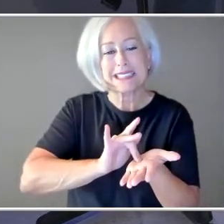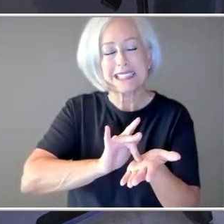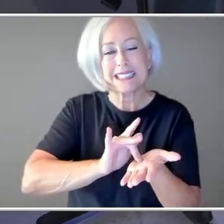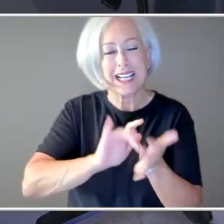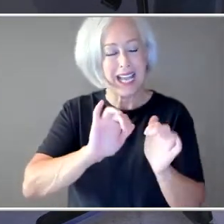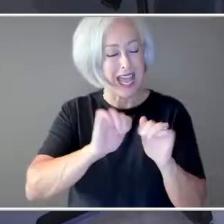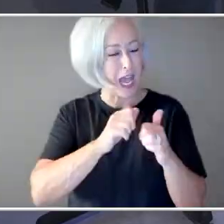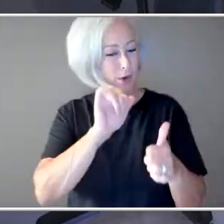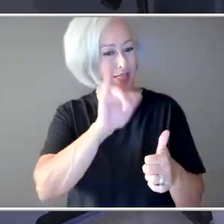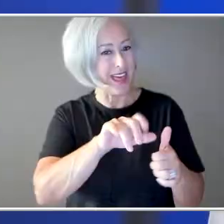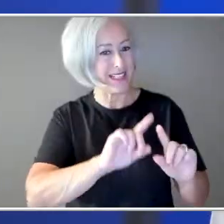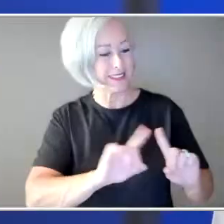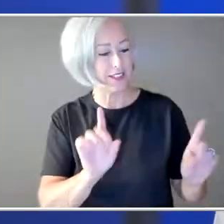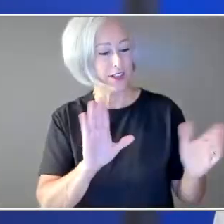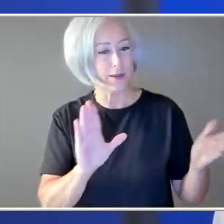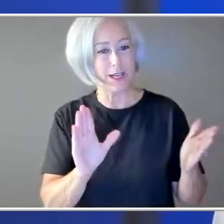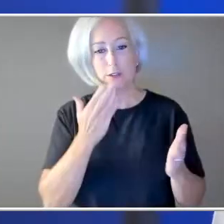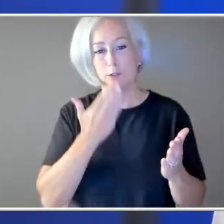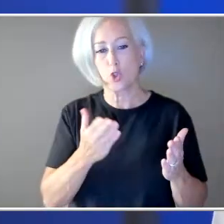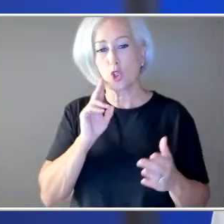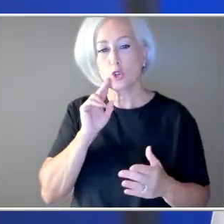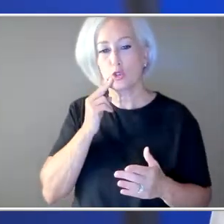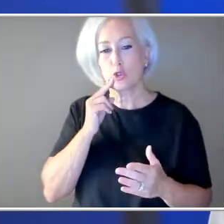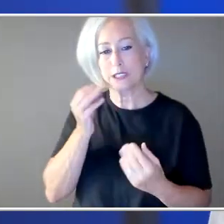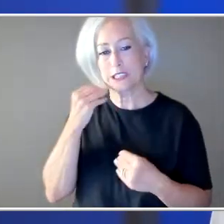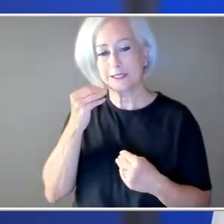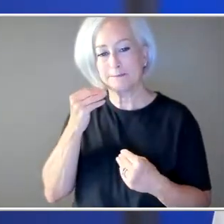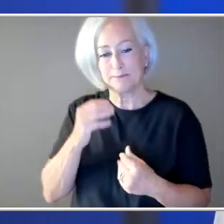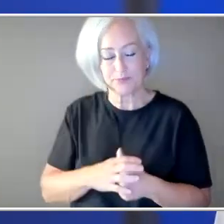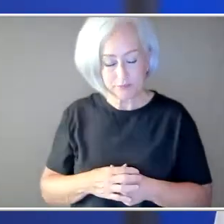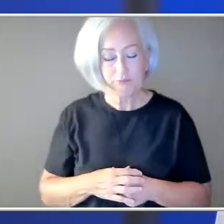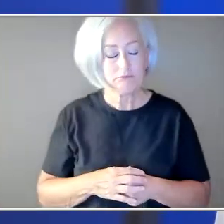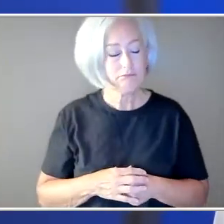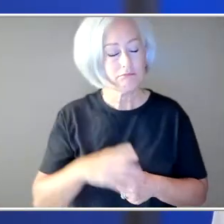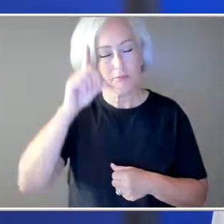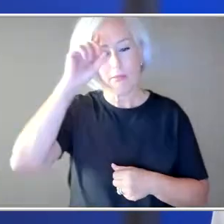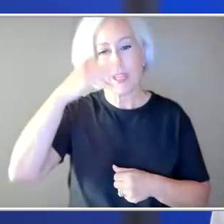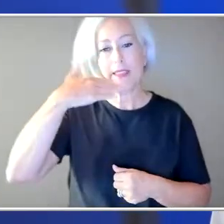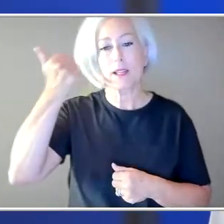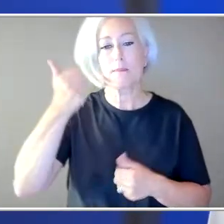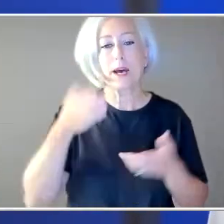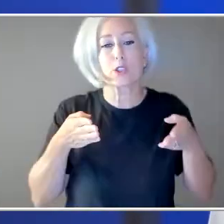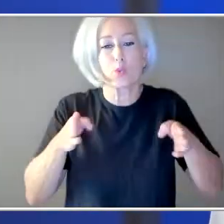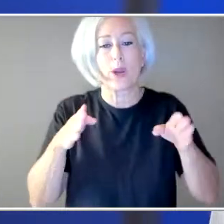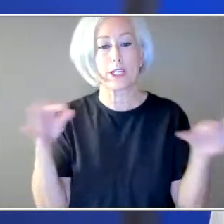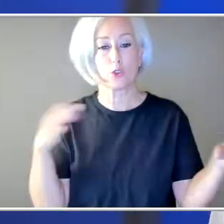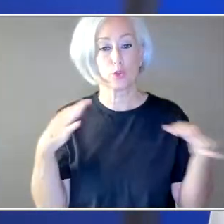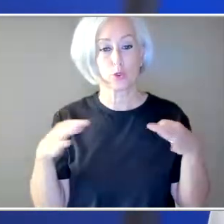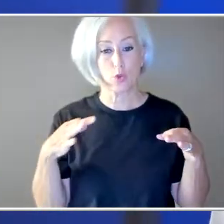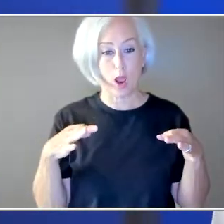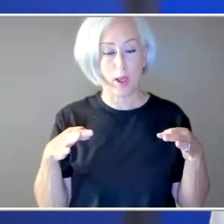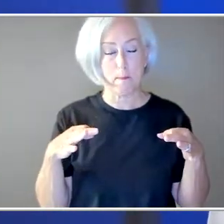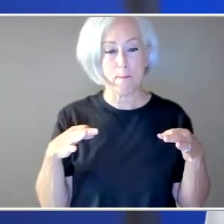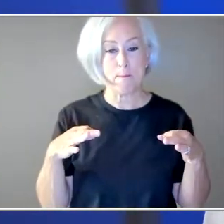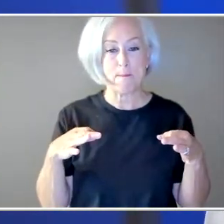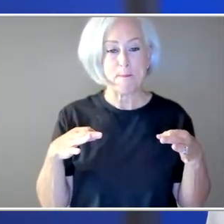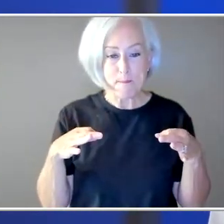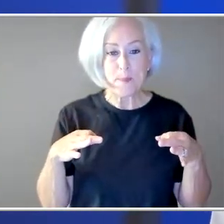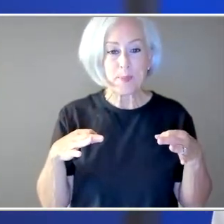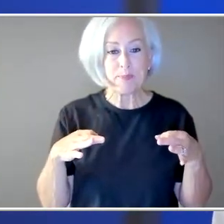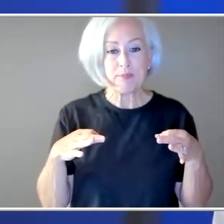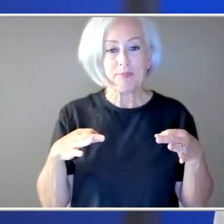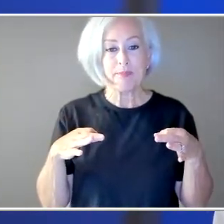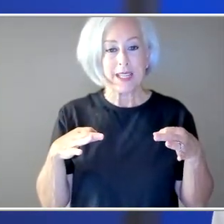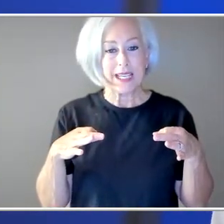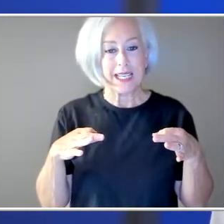good nutrition? Yeah, so I think the best way to describe it is really meeting people where they're